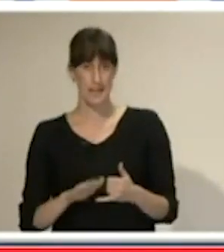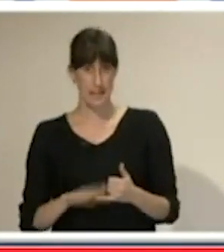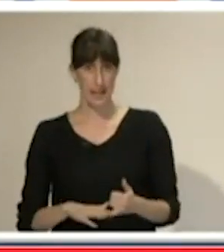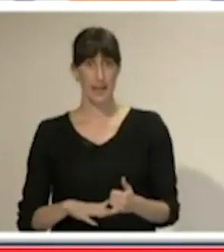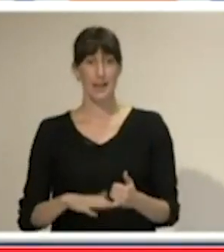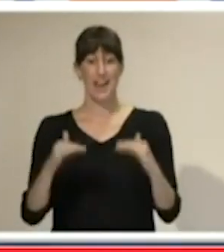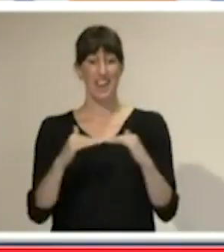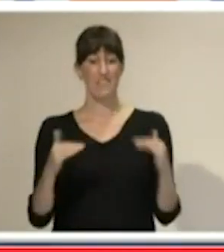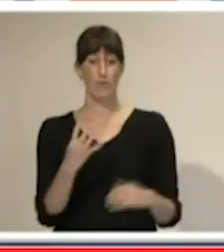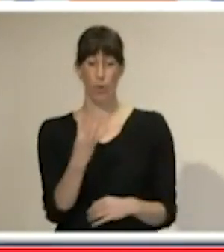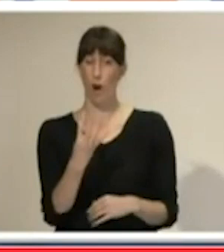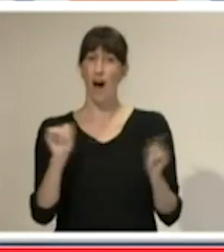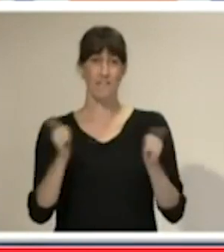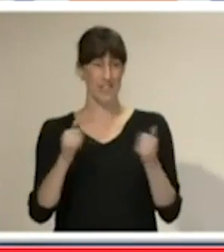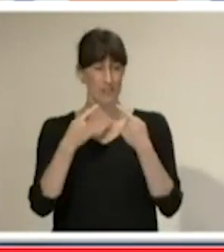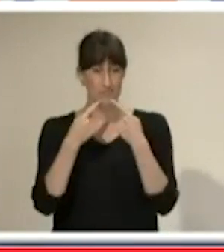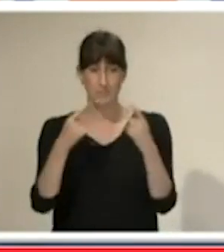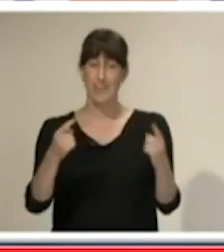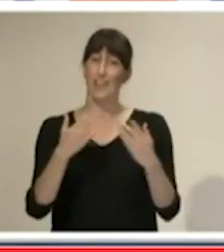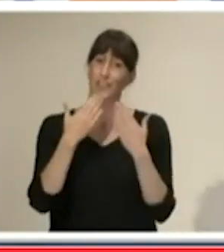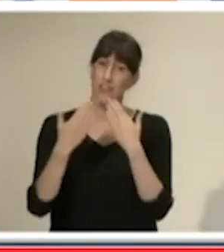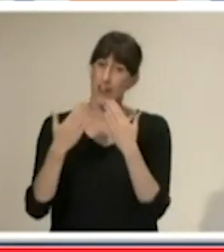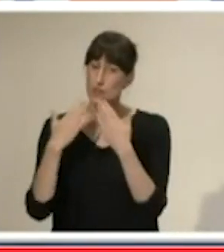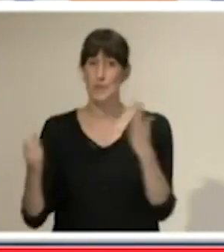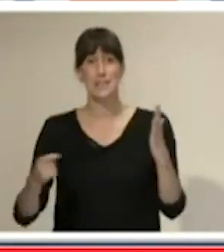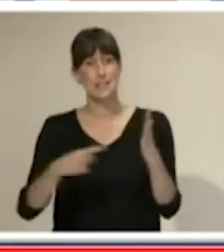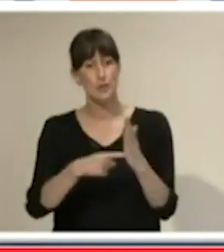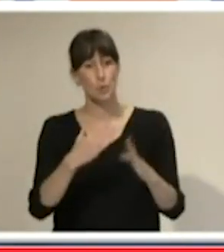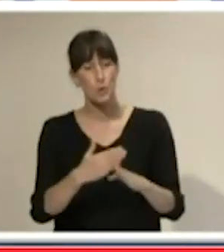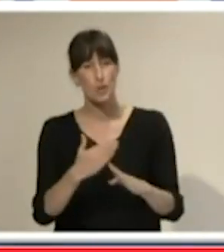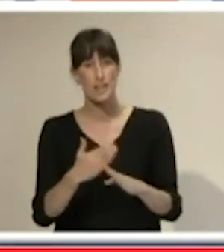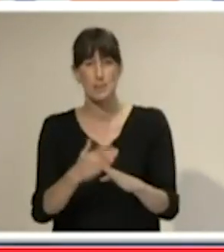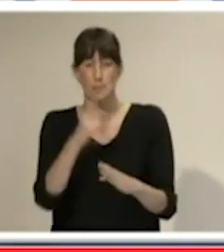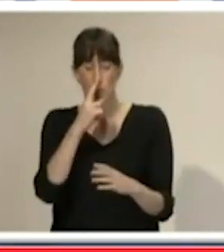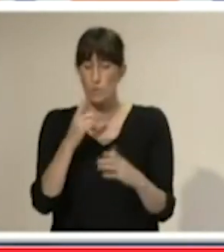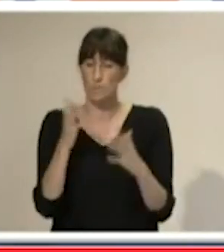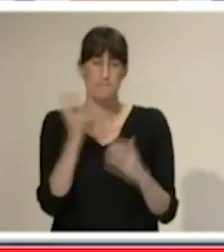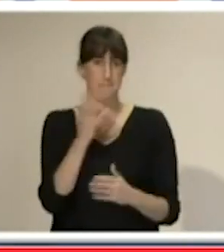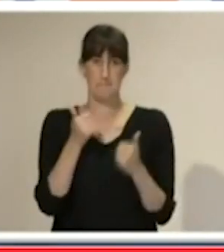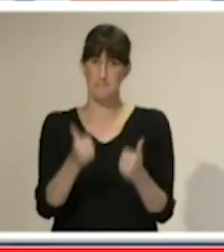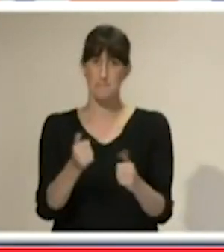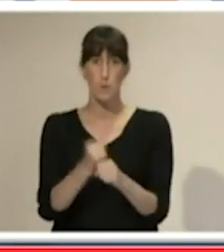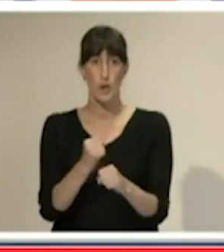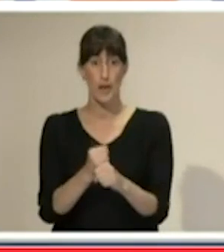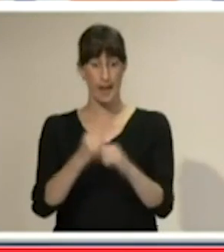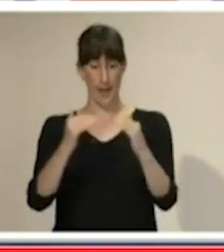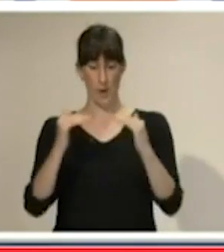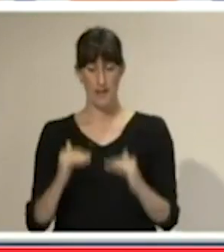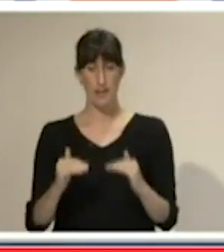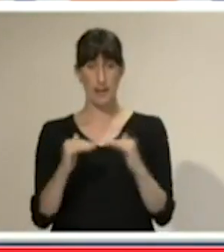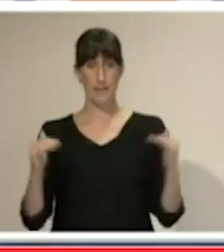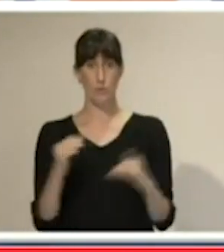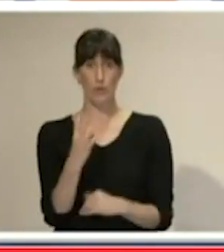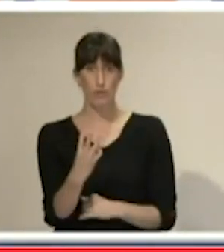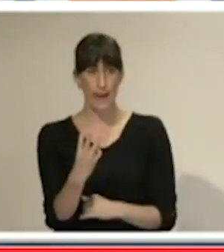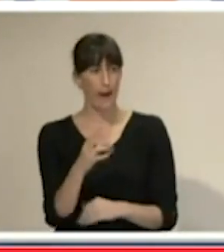our essential workers and others who have done an amazing job. And now, at Alert Level 3, I'm receiving many